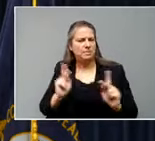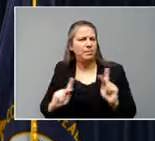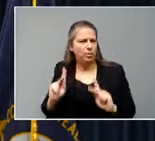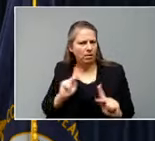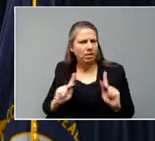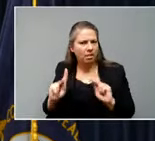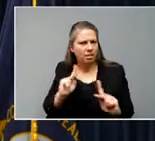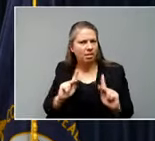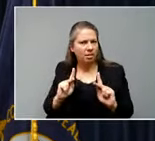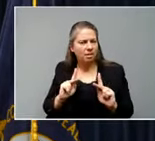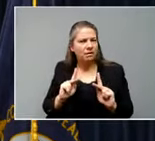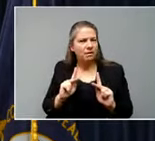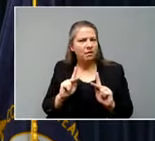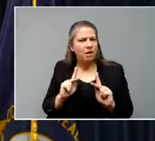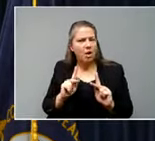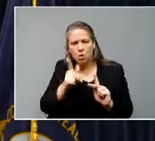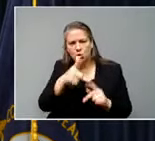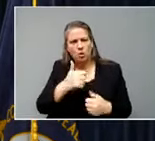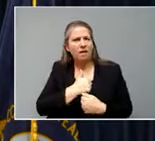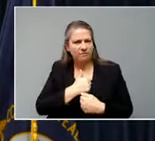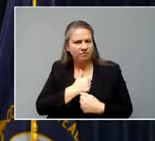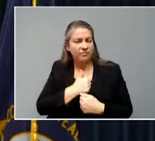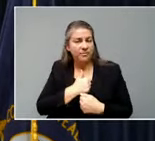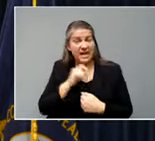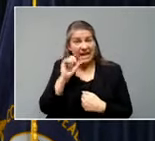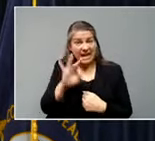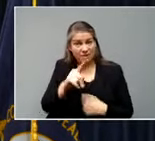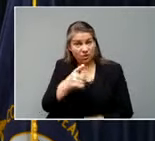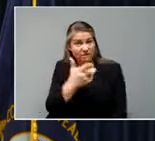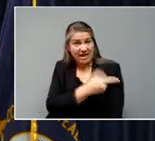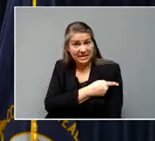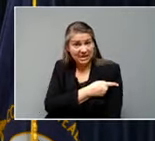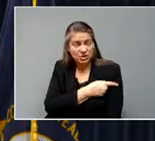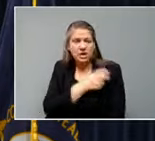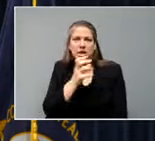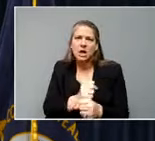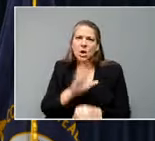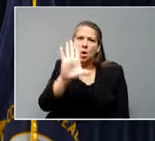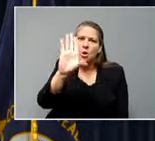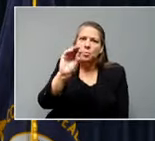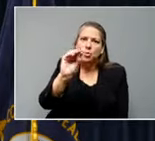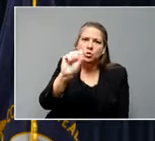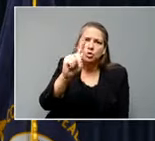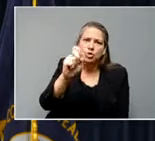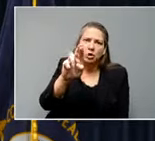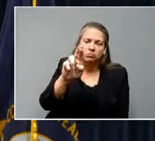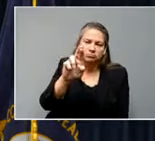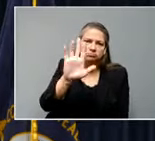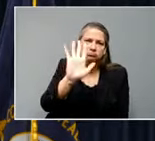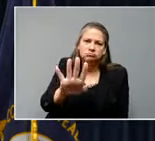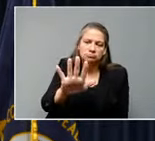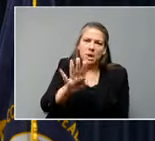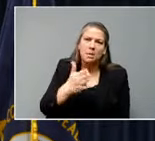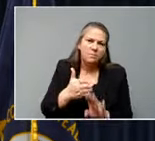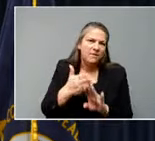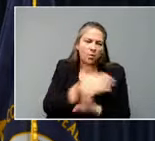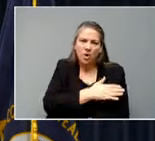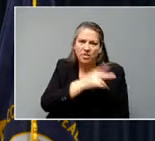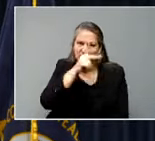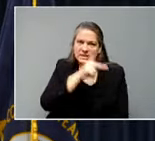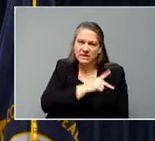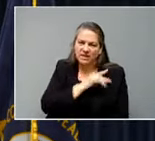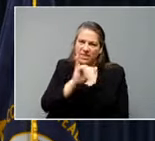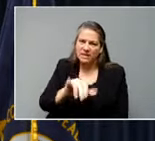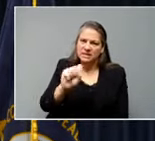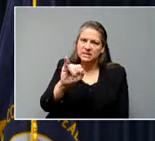that you love. If you've been vaccinated, get your booster. Get it before Thanksgiving. That'll make it safer